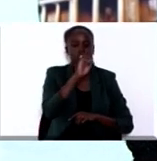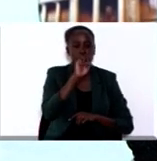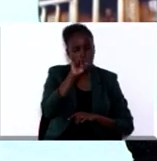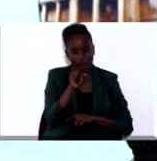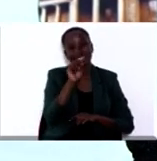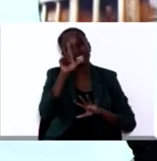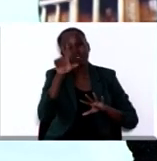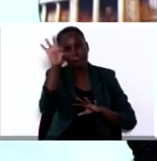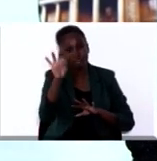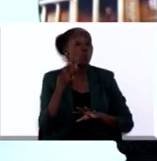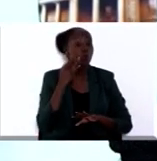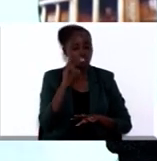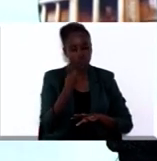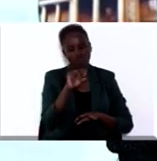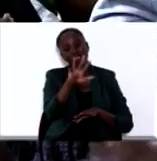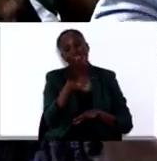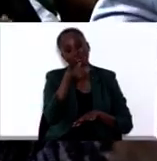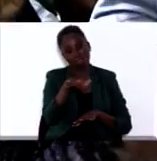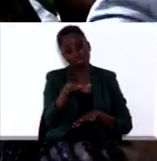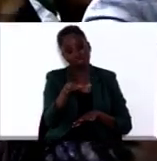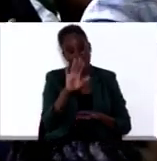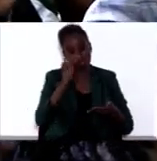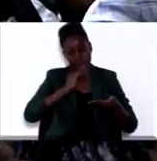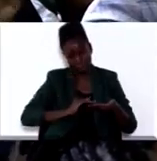0.7% in 2019.